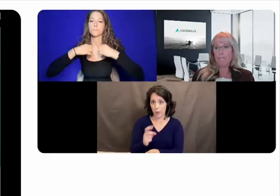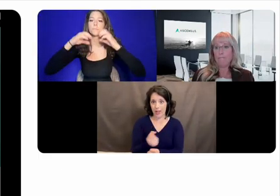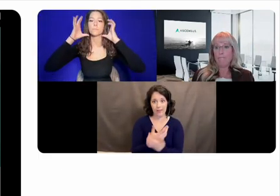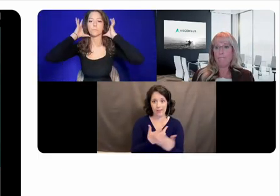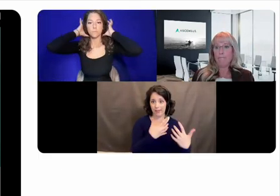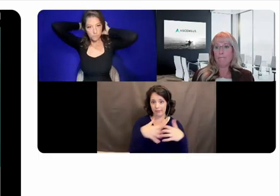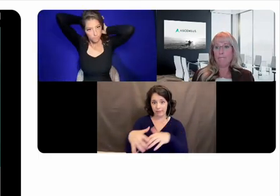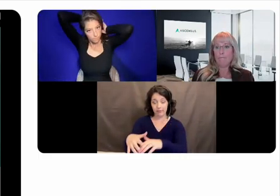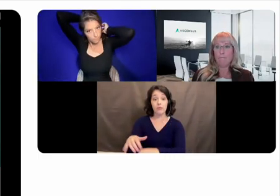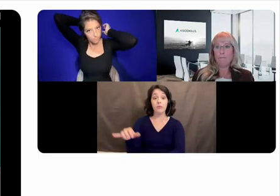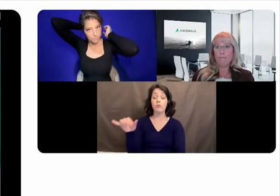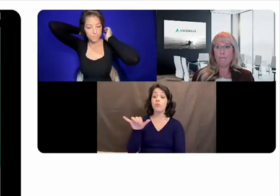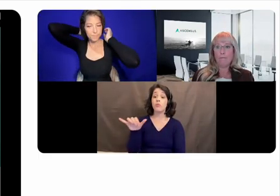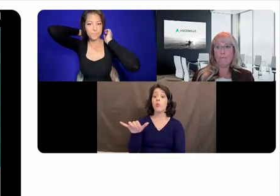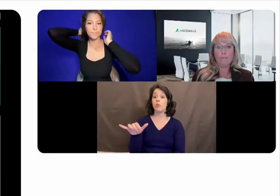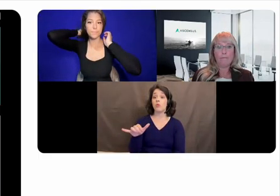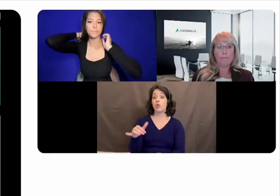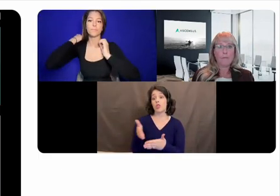password.